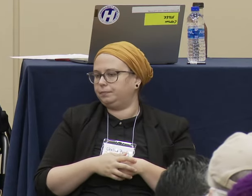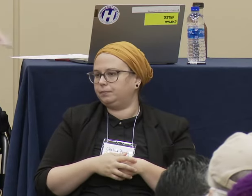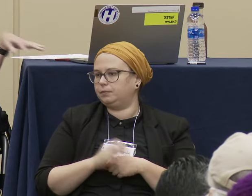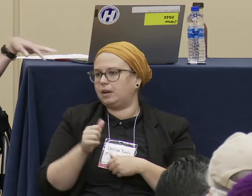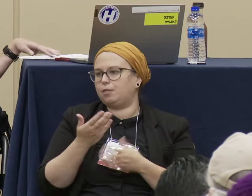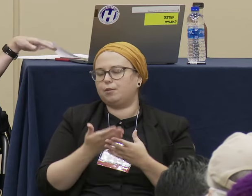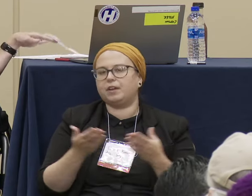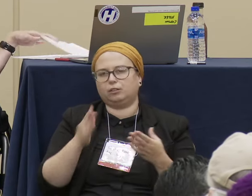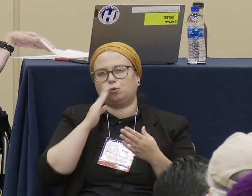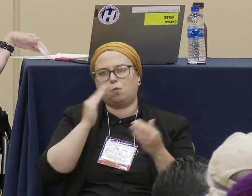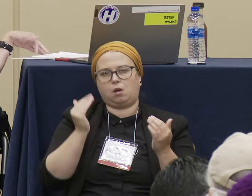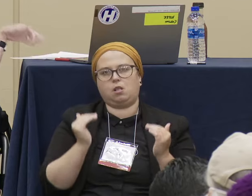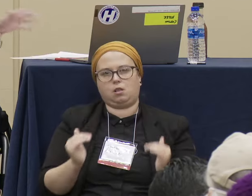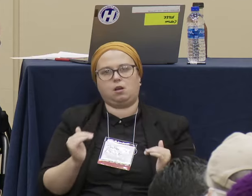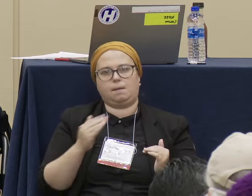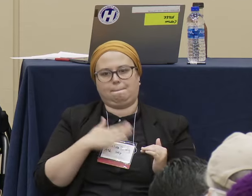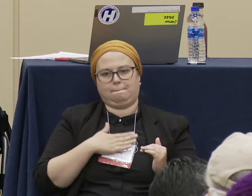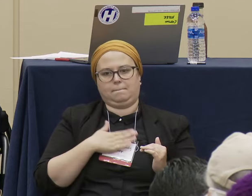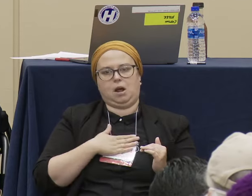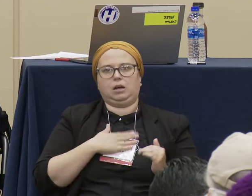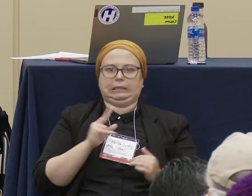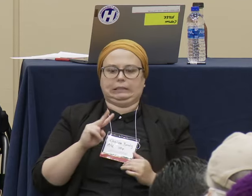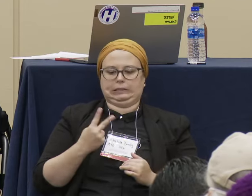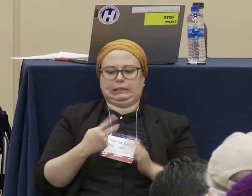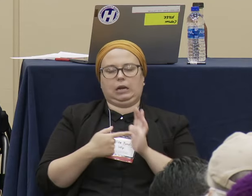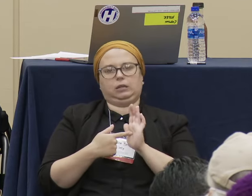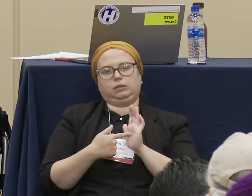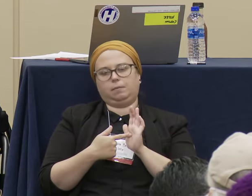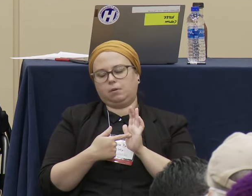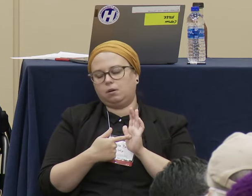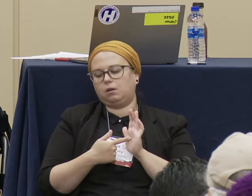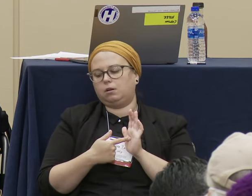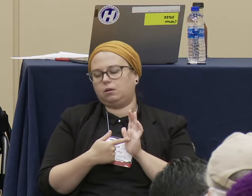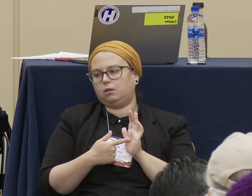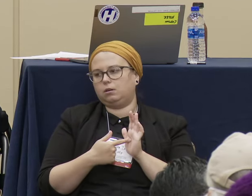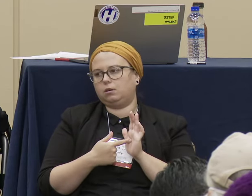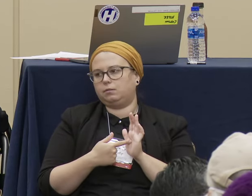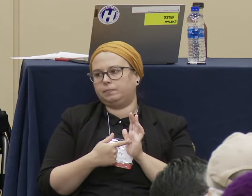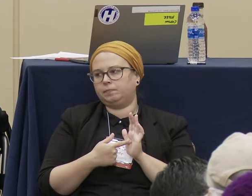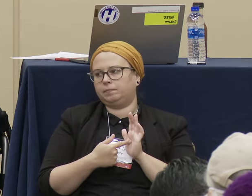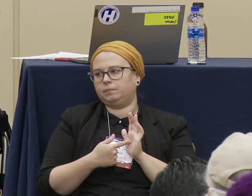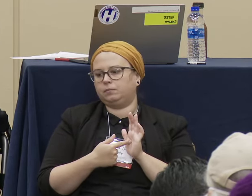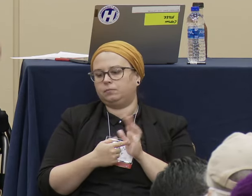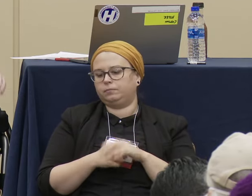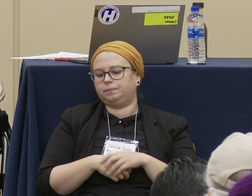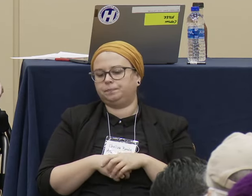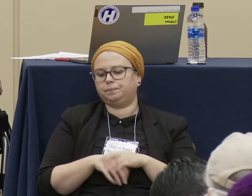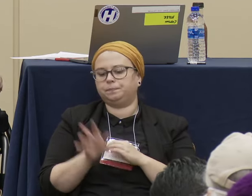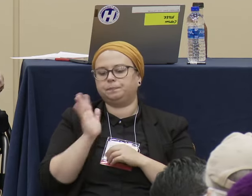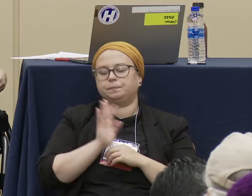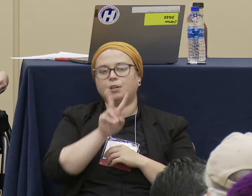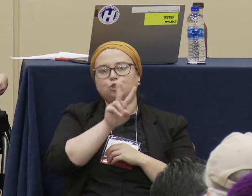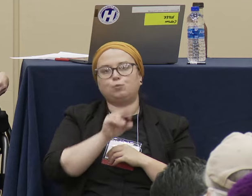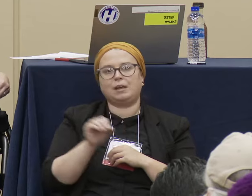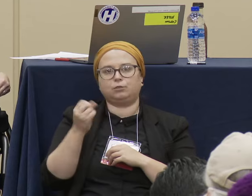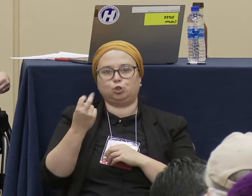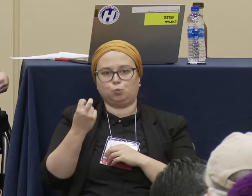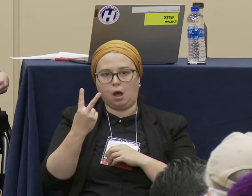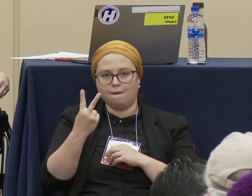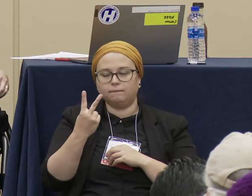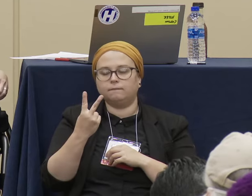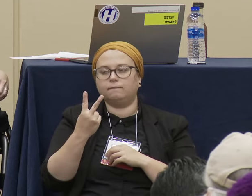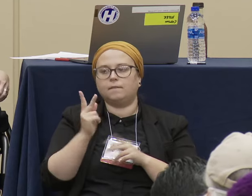well, let me move on to like my kind of second example here. So in 2012, this is for people who